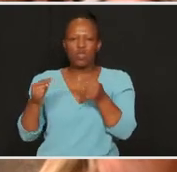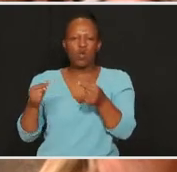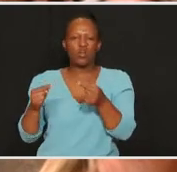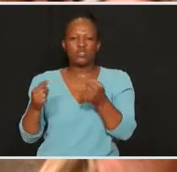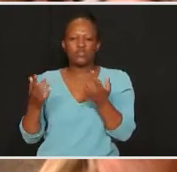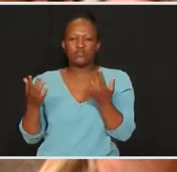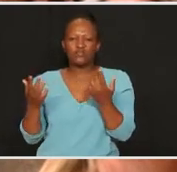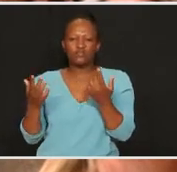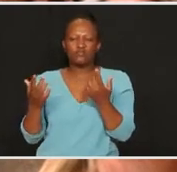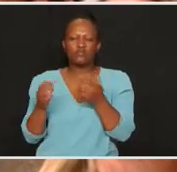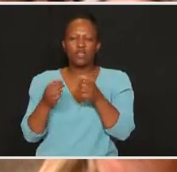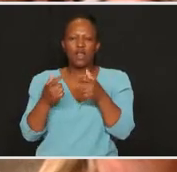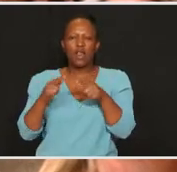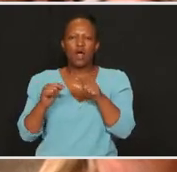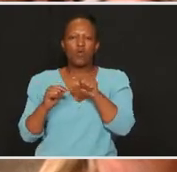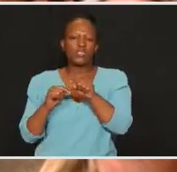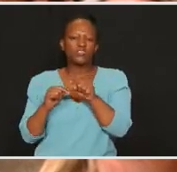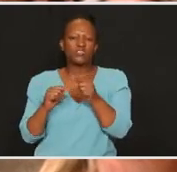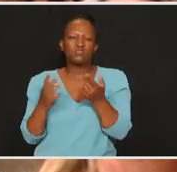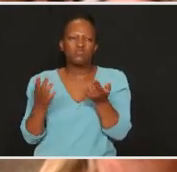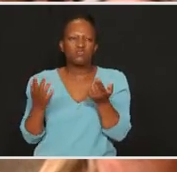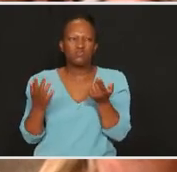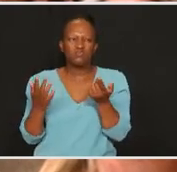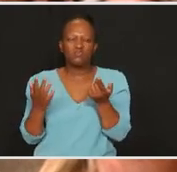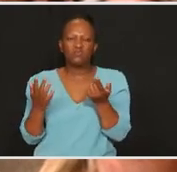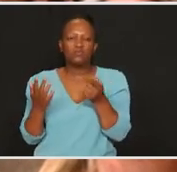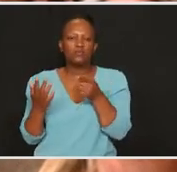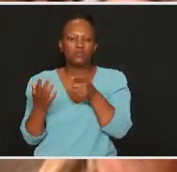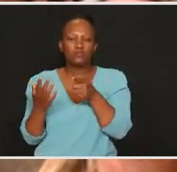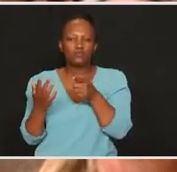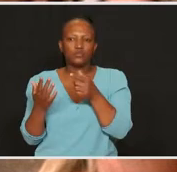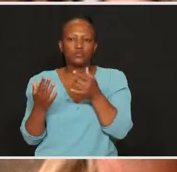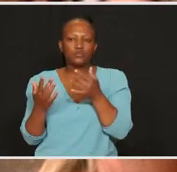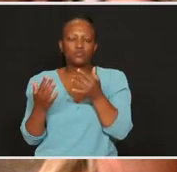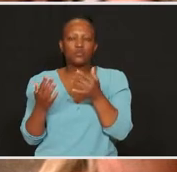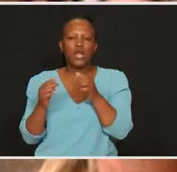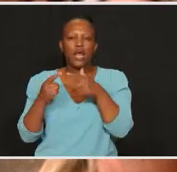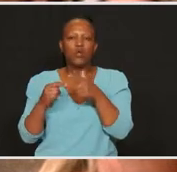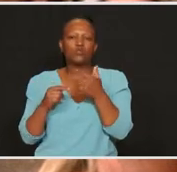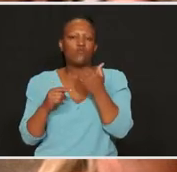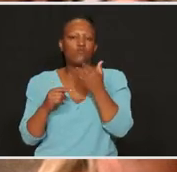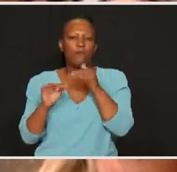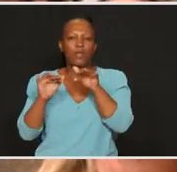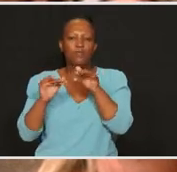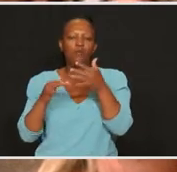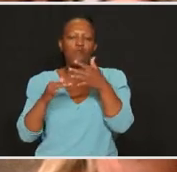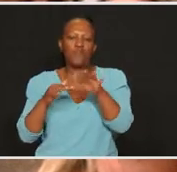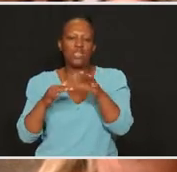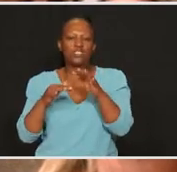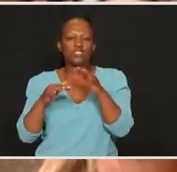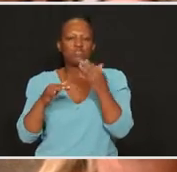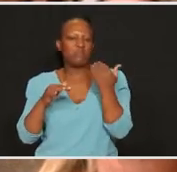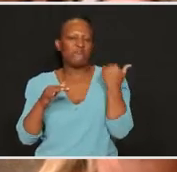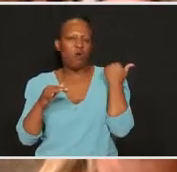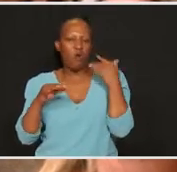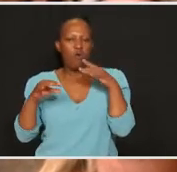to languages that of of our colonizers because in most cases it's only English and